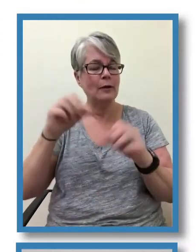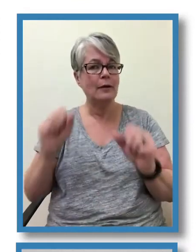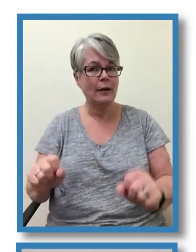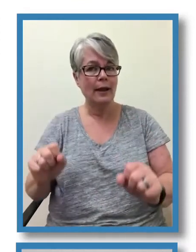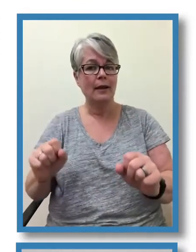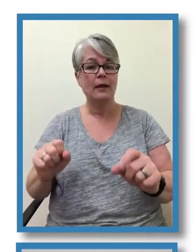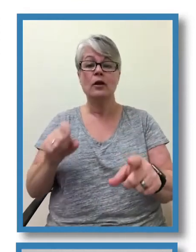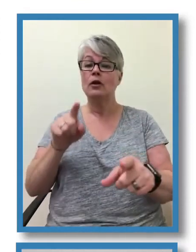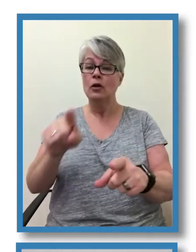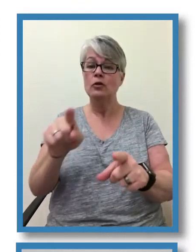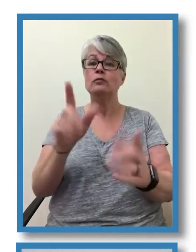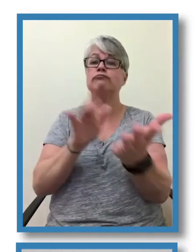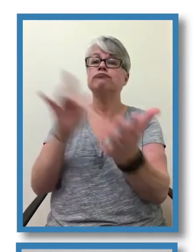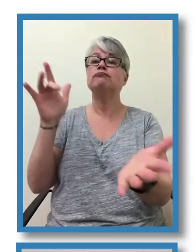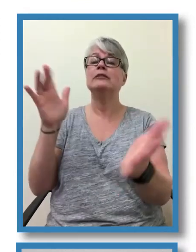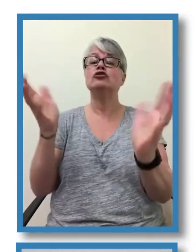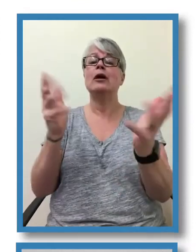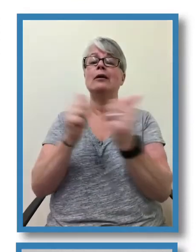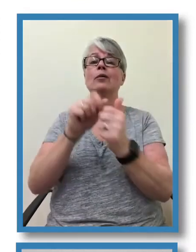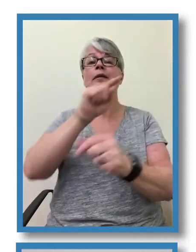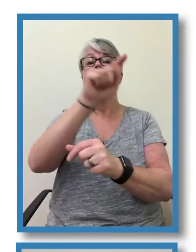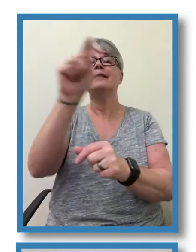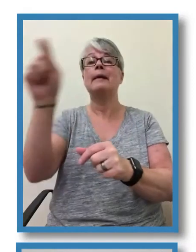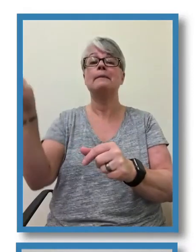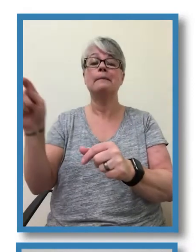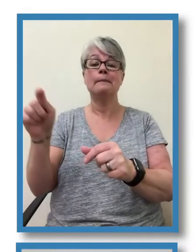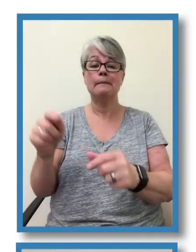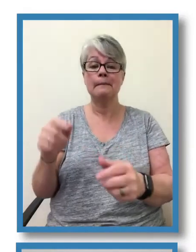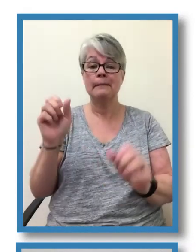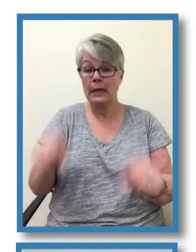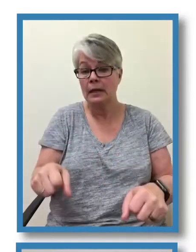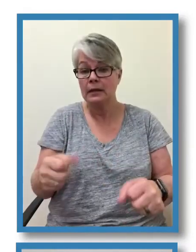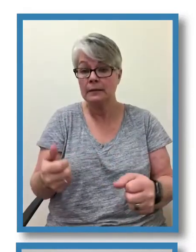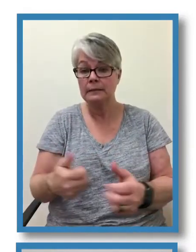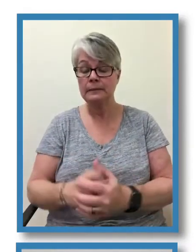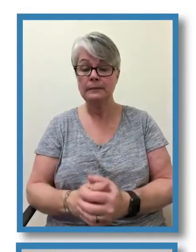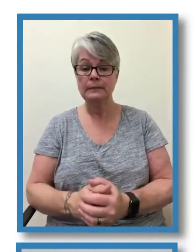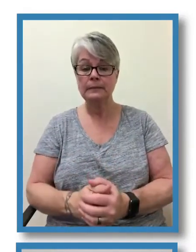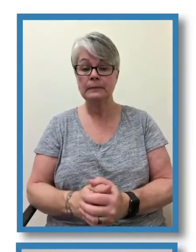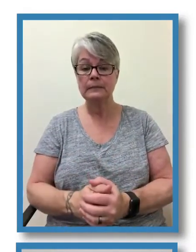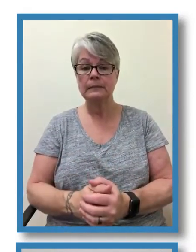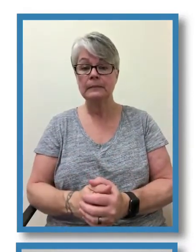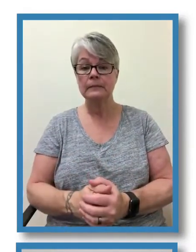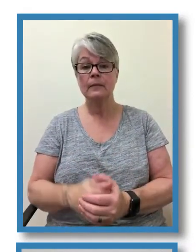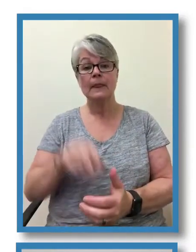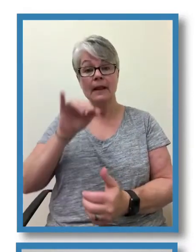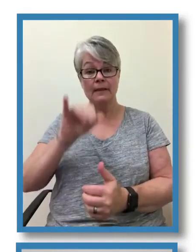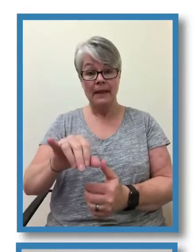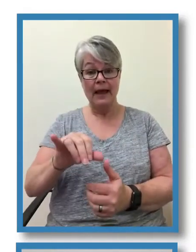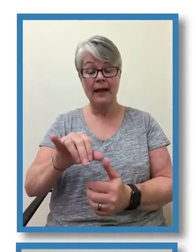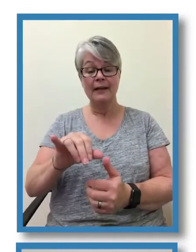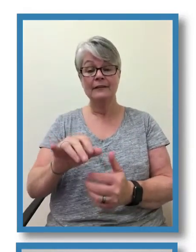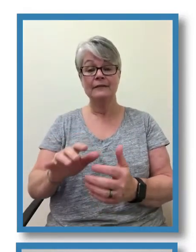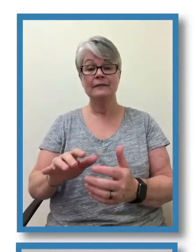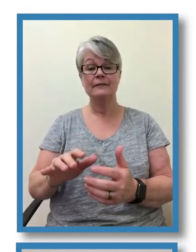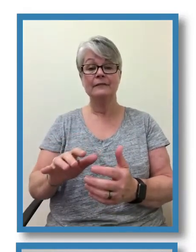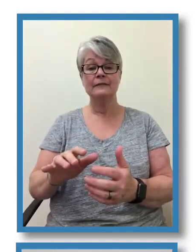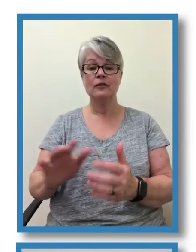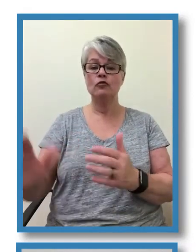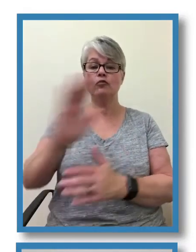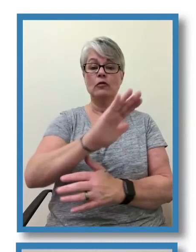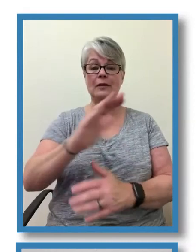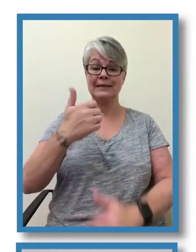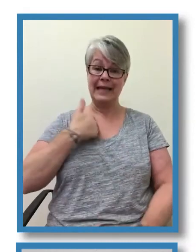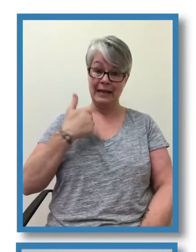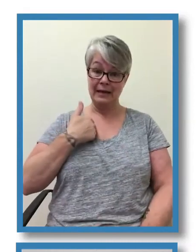Our site here in London are taking the lead on this and training all of these, so we're taking a really big role in this.